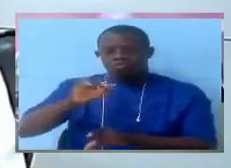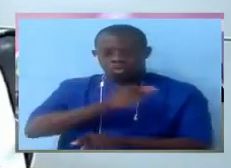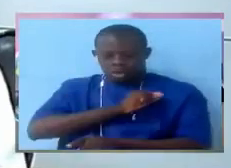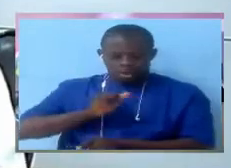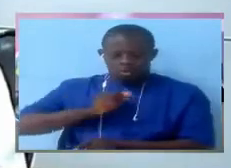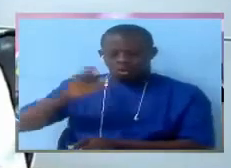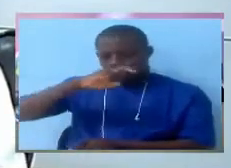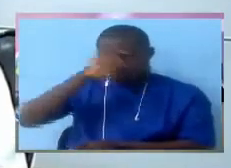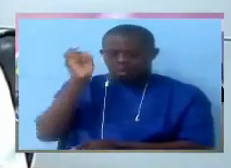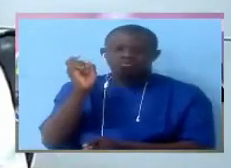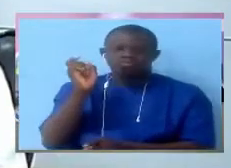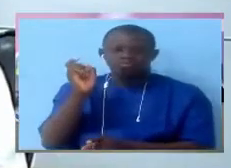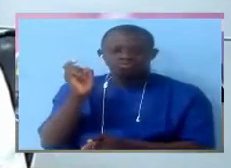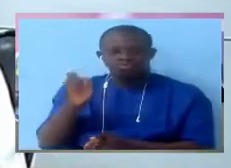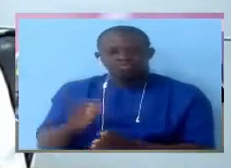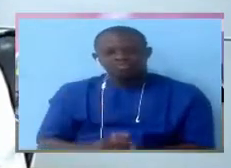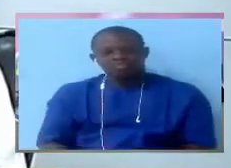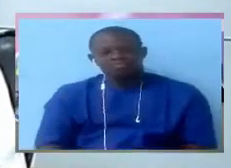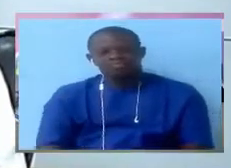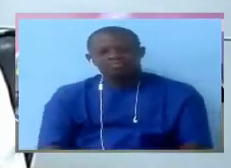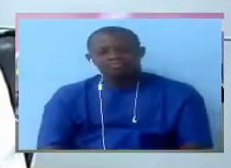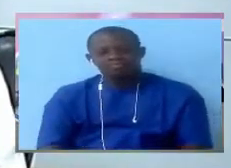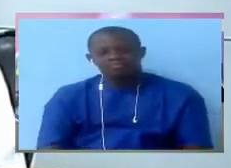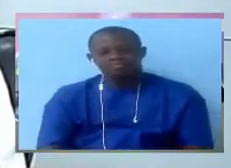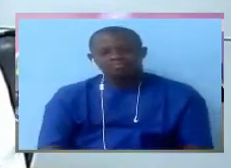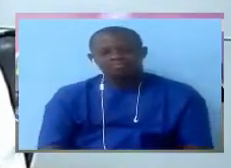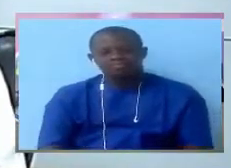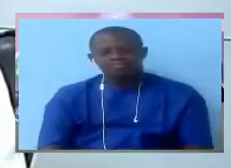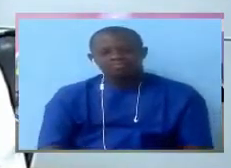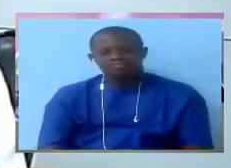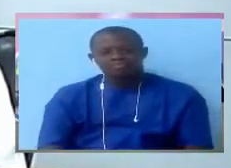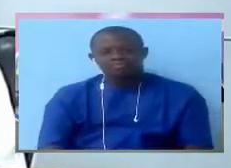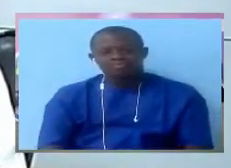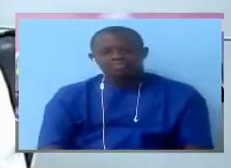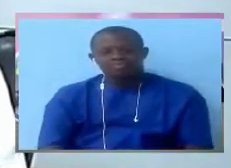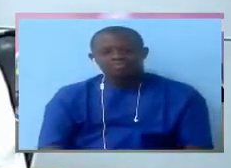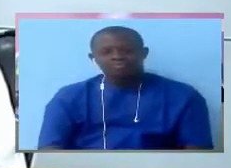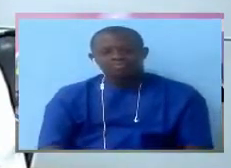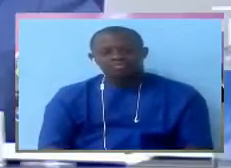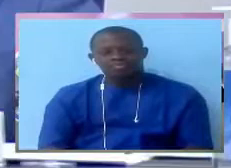are secluded, we are only at our area and doing our work.